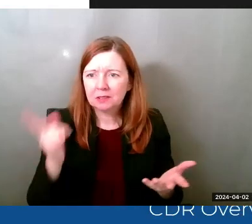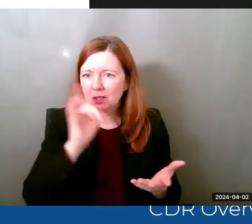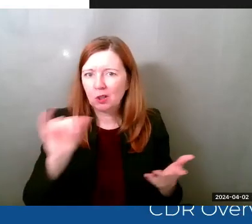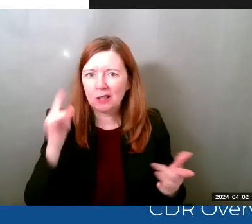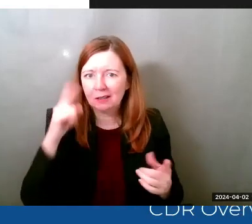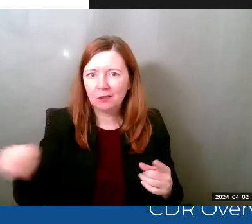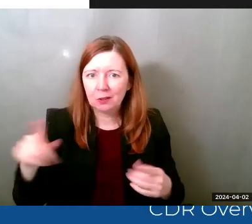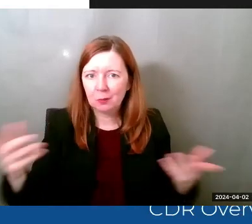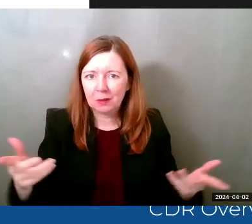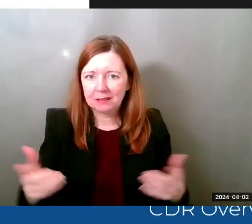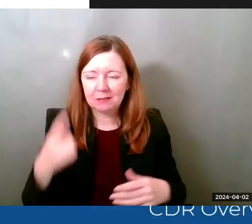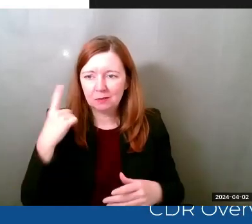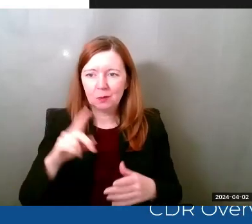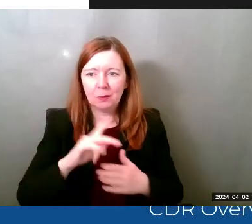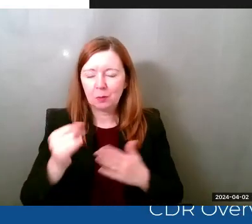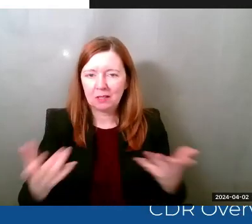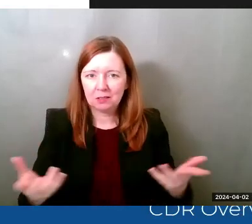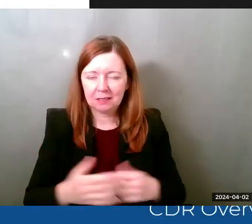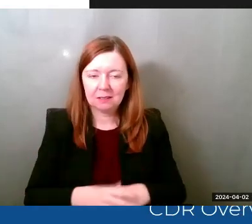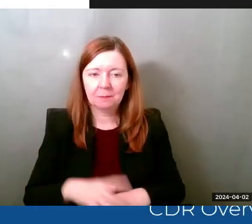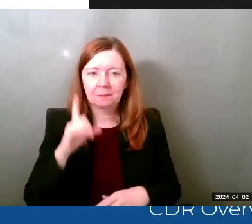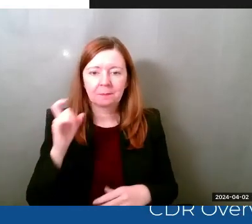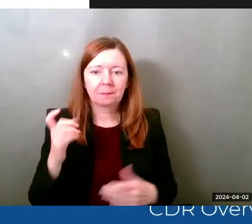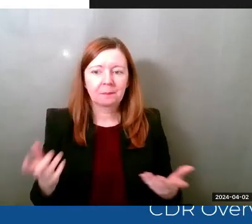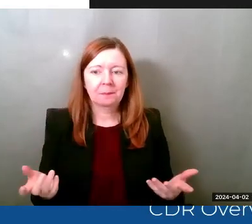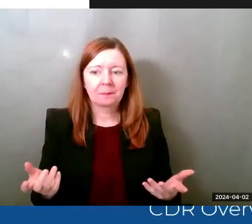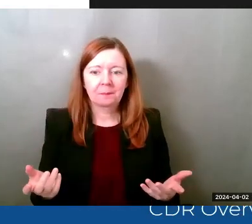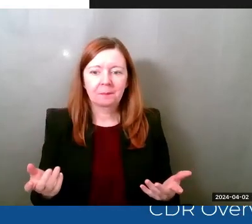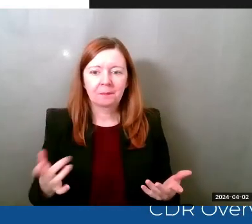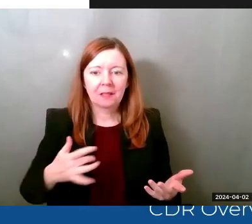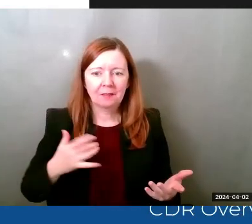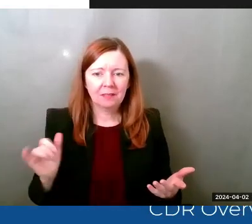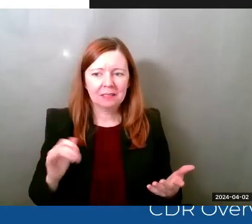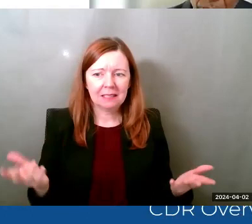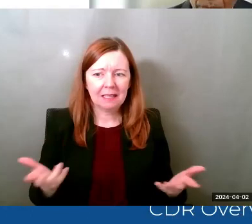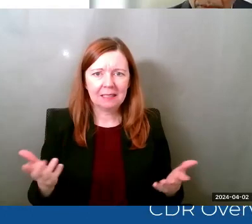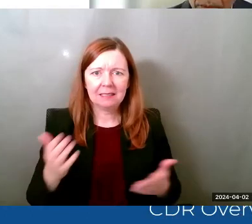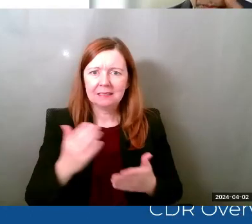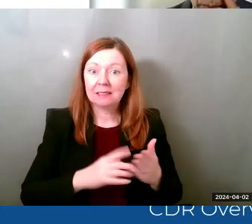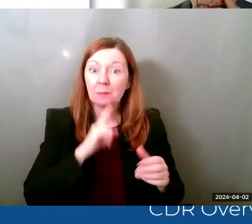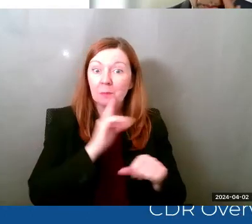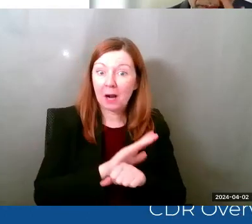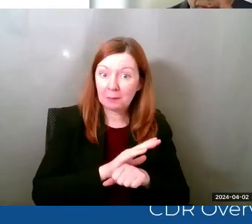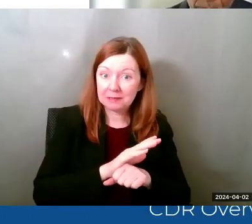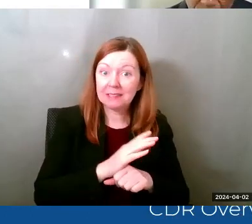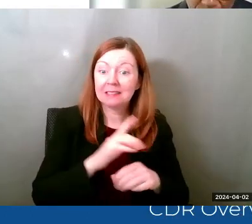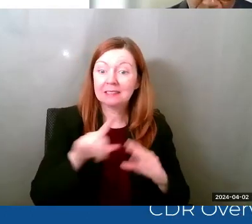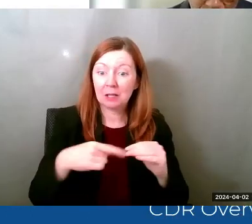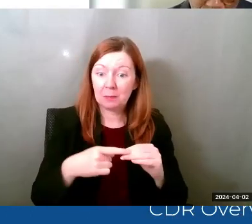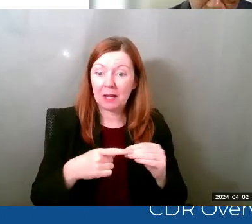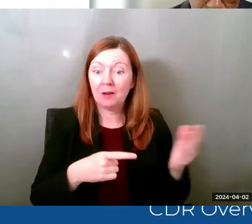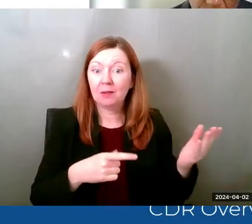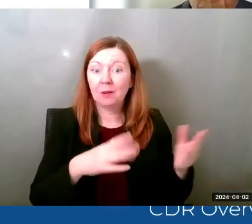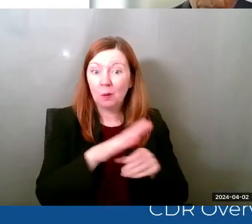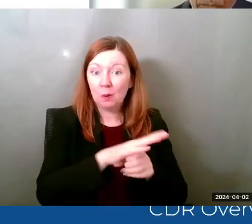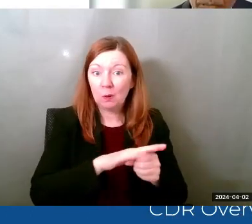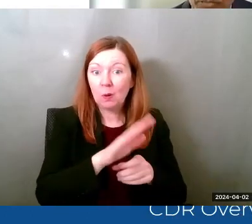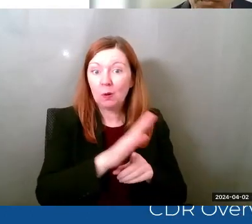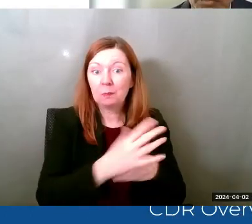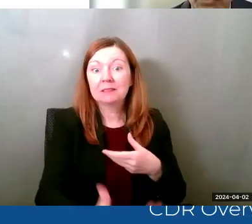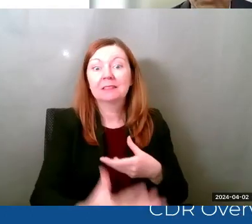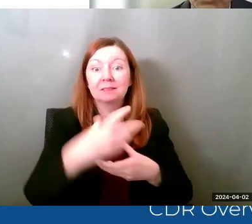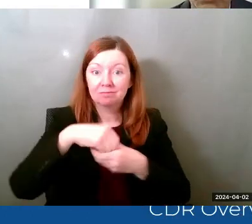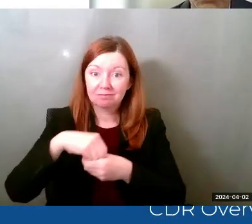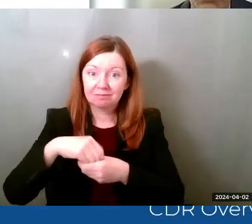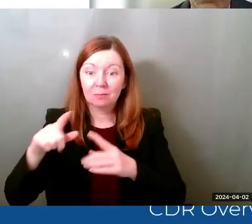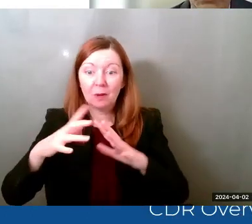like for this project? Because it feels that there were some promises made about bringing local businesses into the fray when